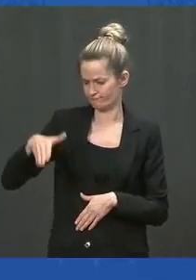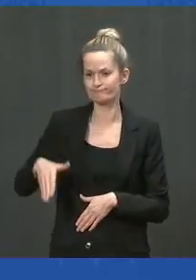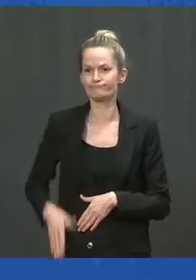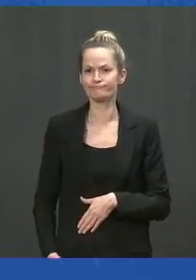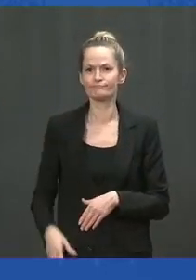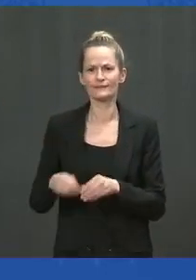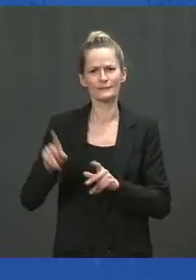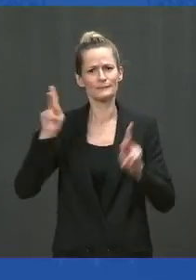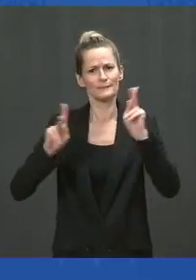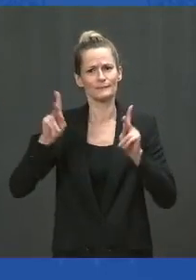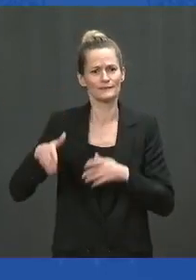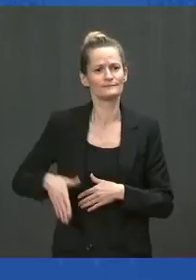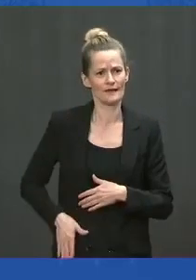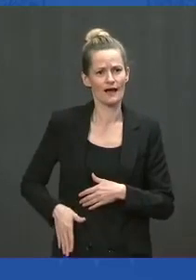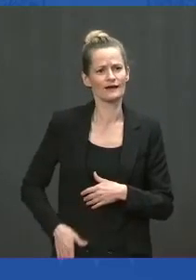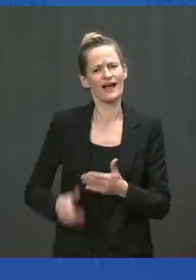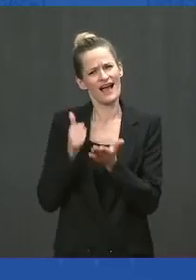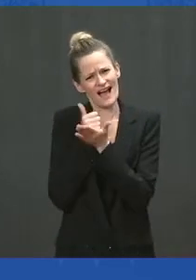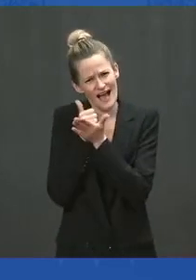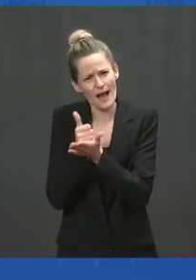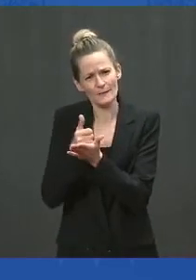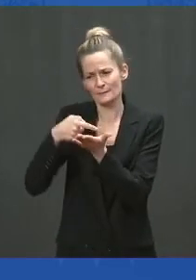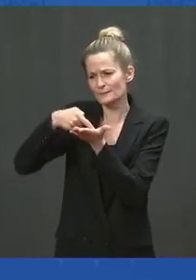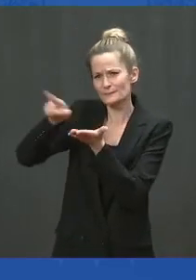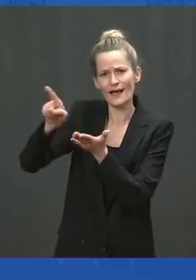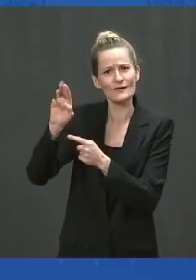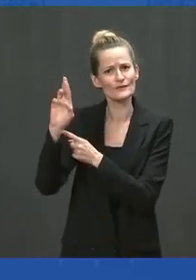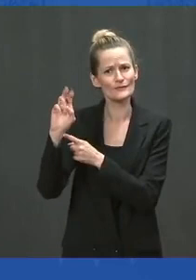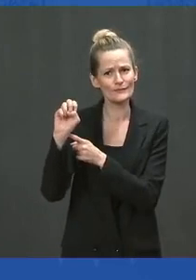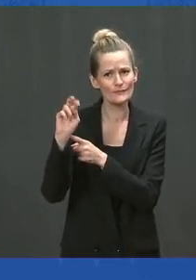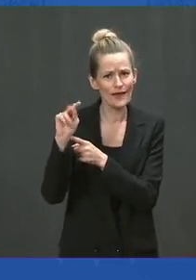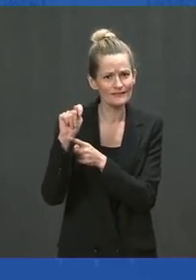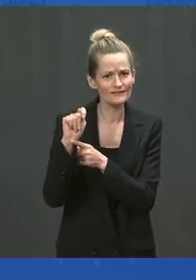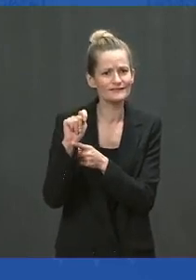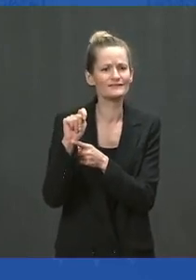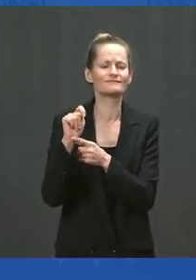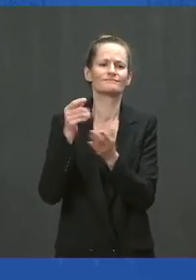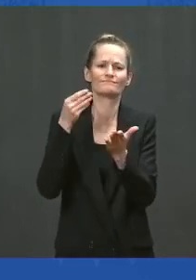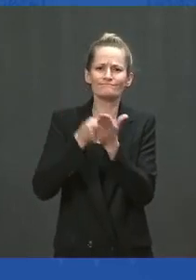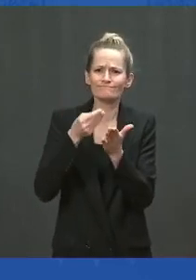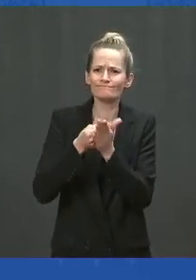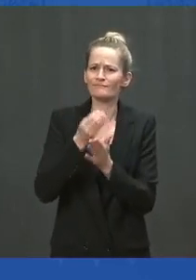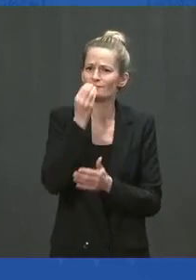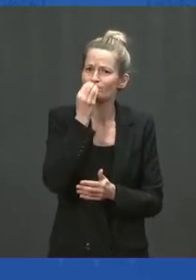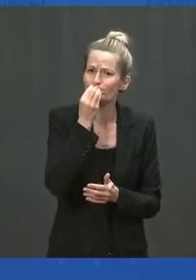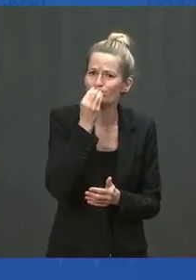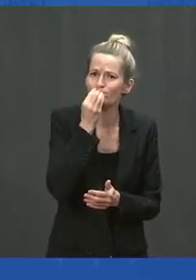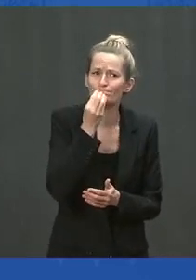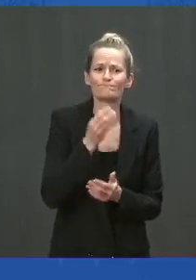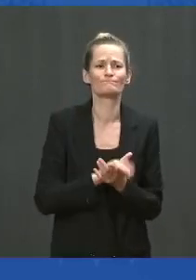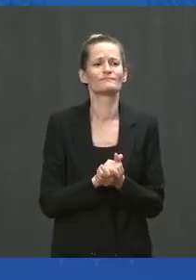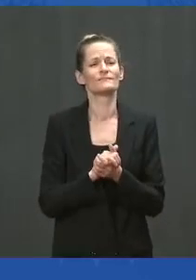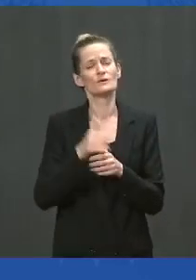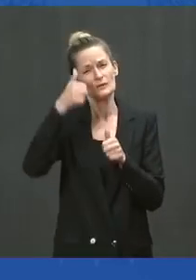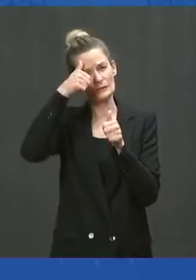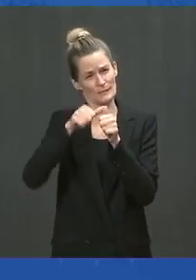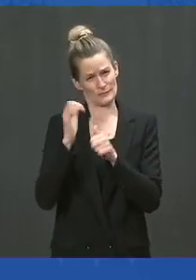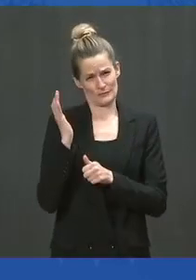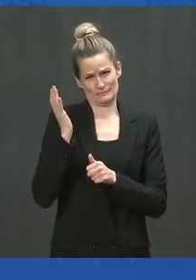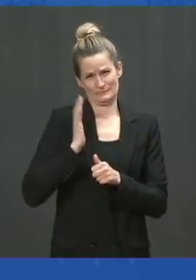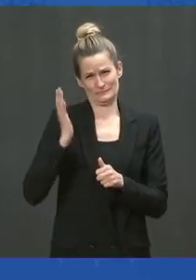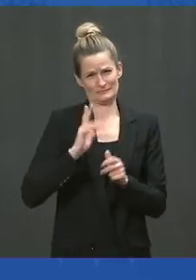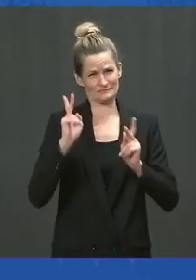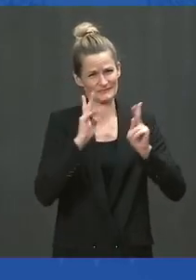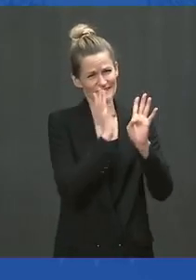homes, help to put food on the table. Remember those long lines we used to talk about? People lined up in their cars for